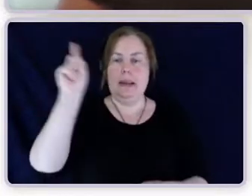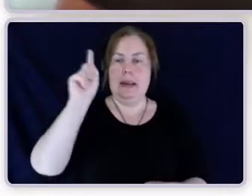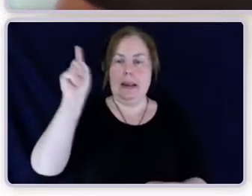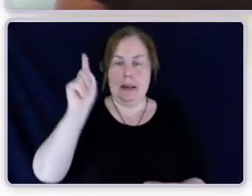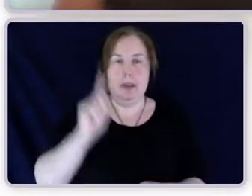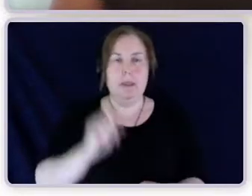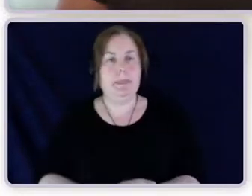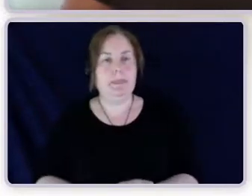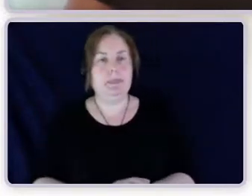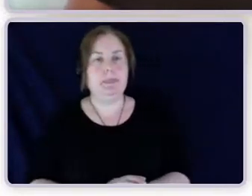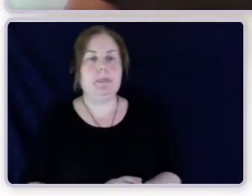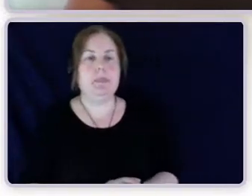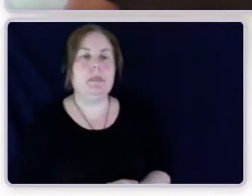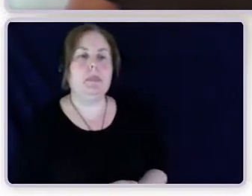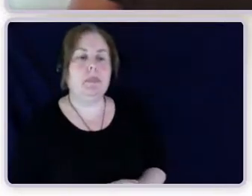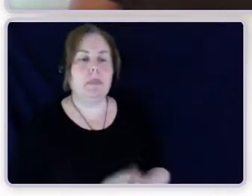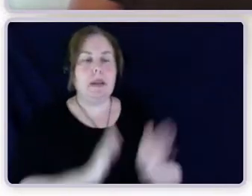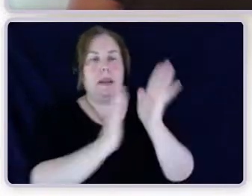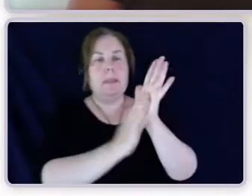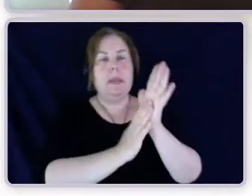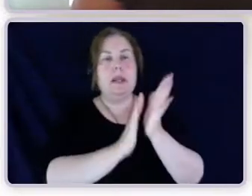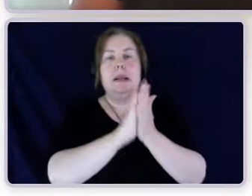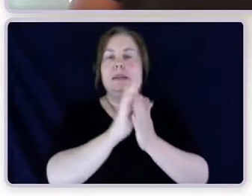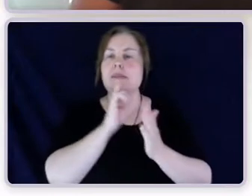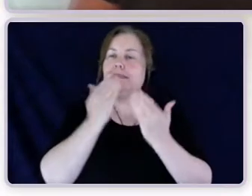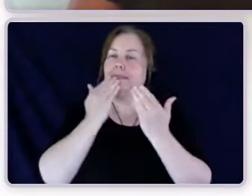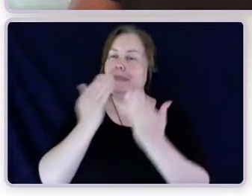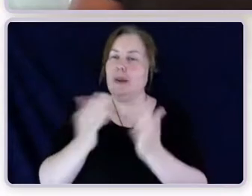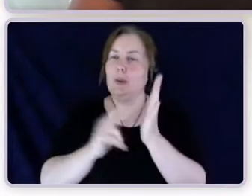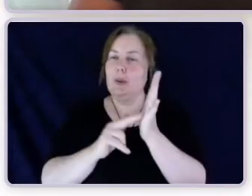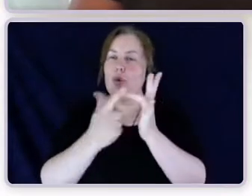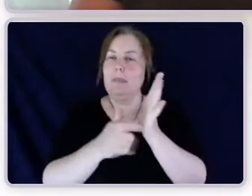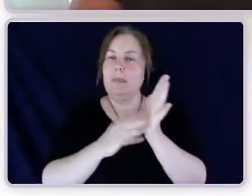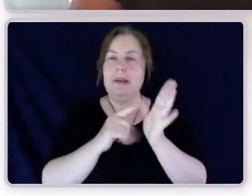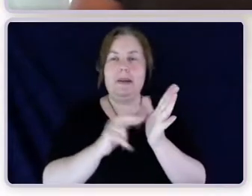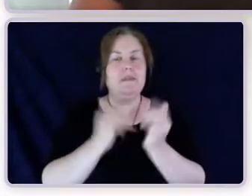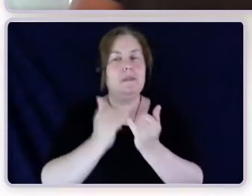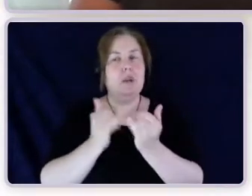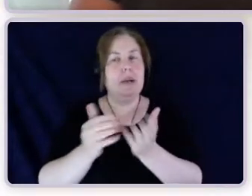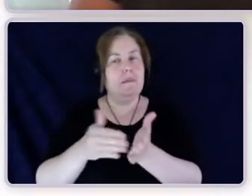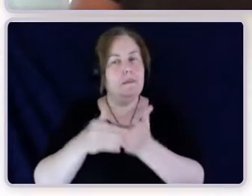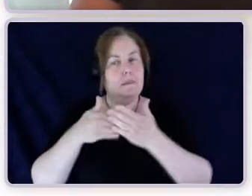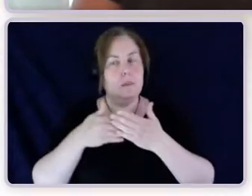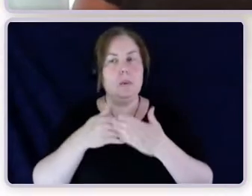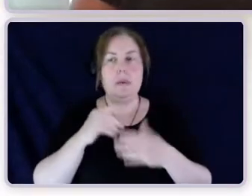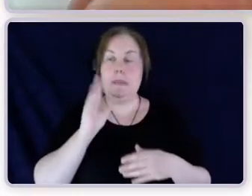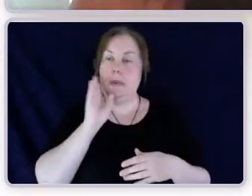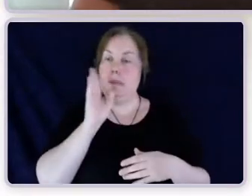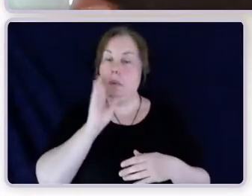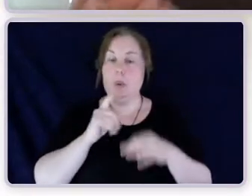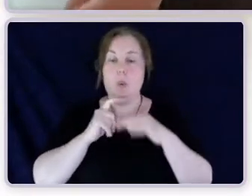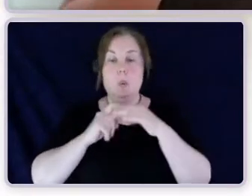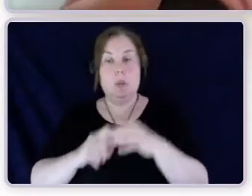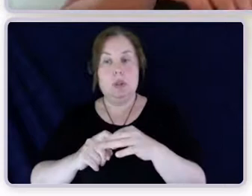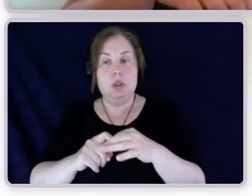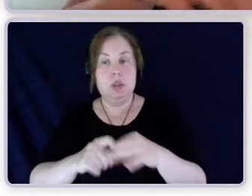Thank you very much, Norman. That was really useful. I think before we go to questions, the first thing I would like to highlight is that the